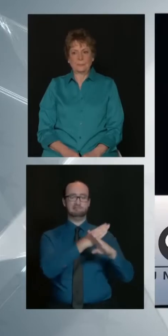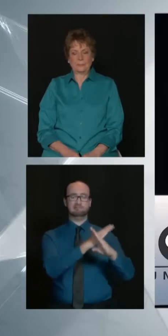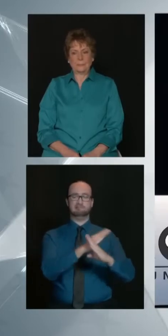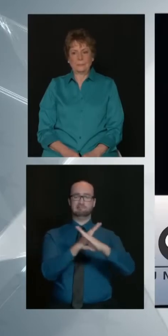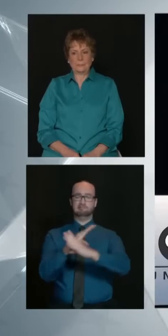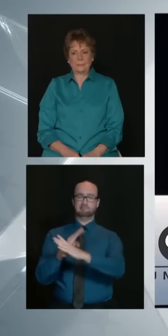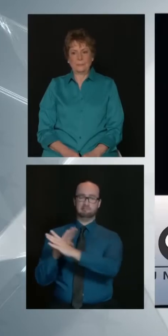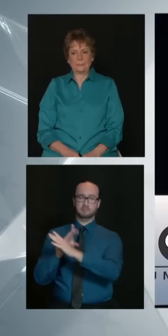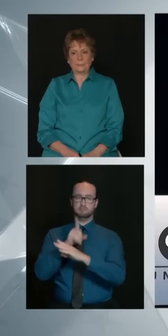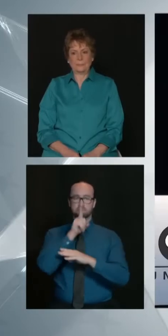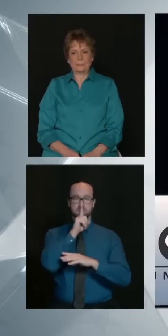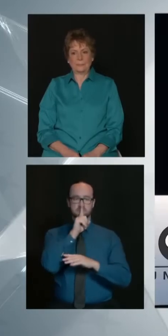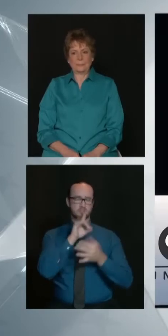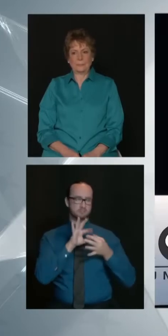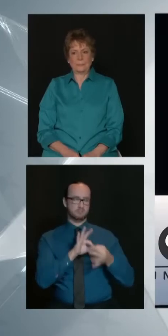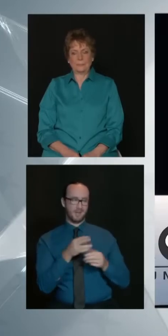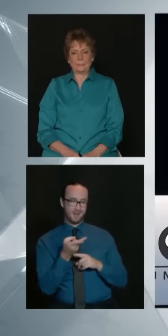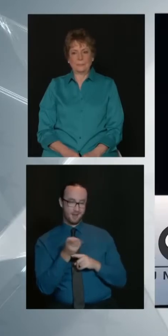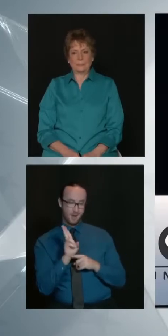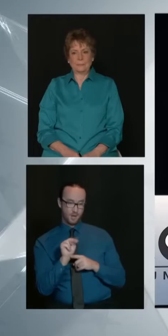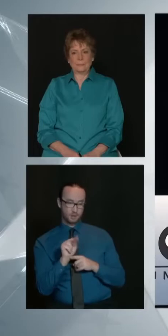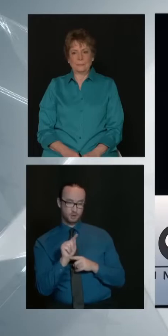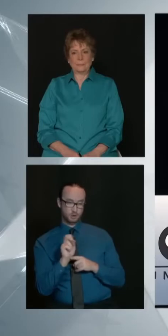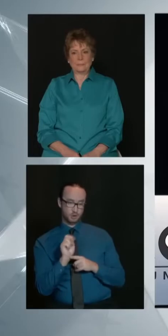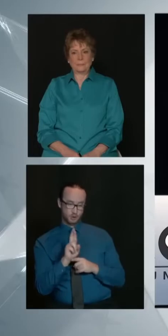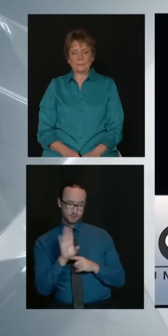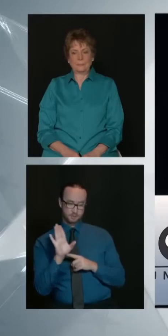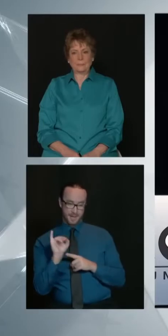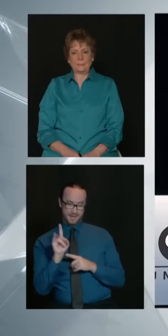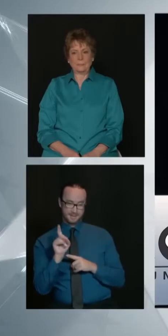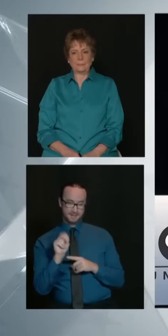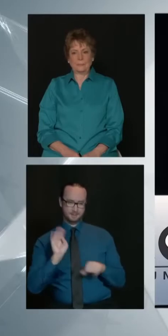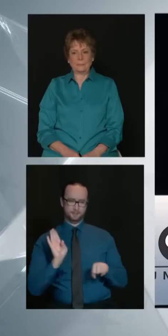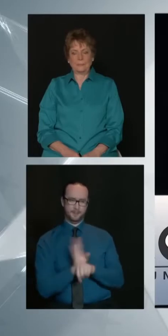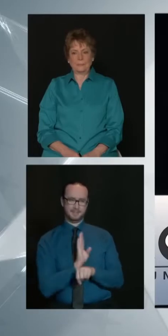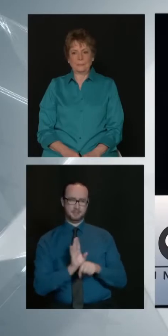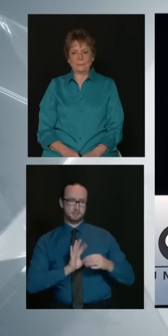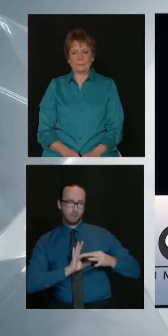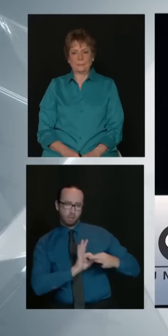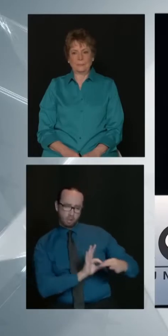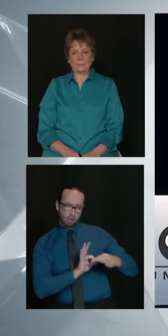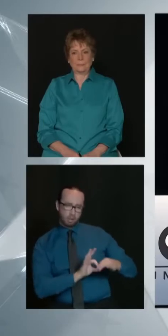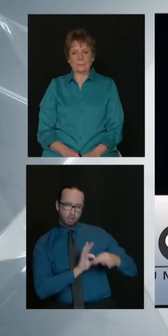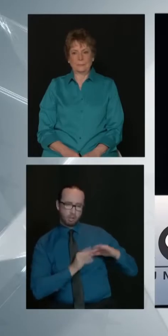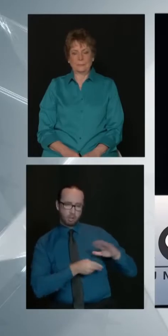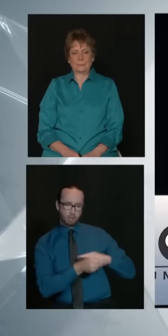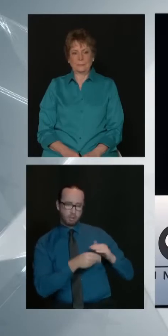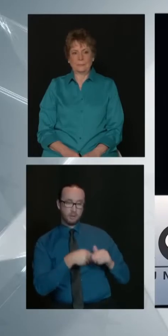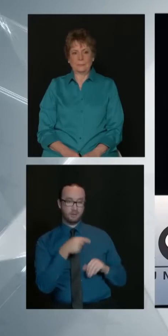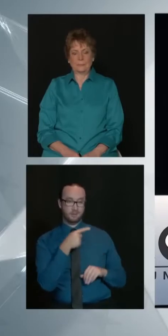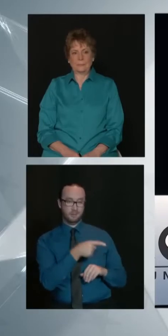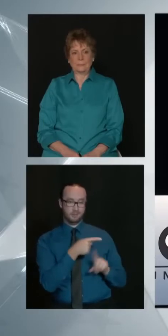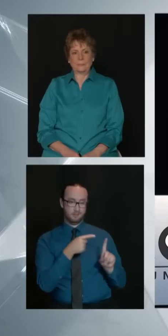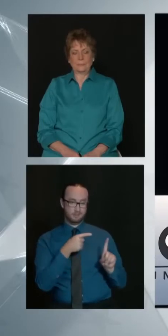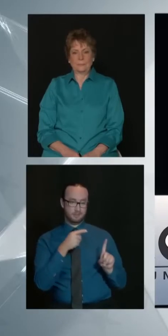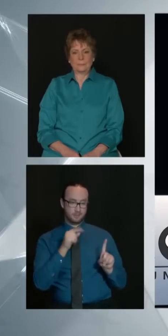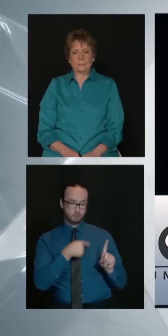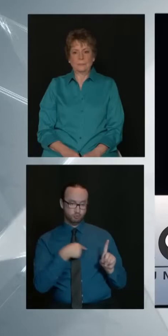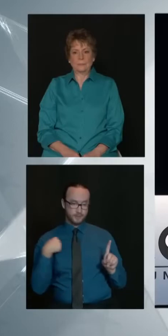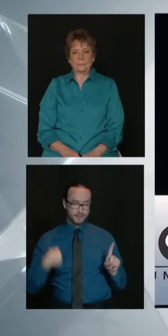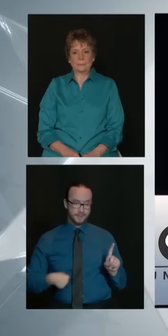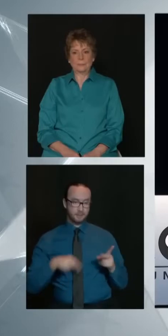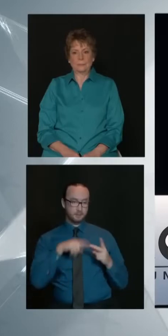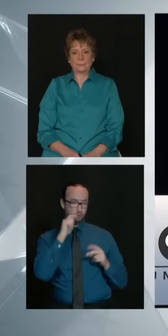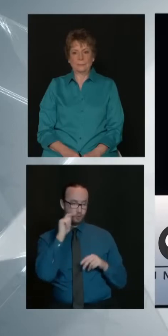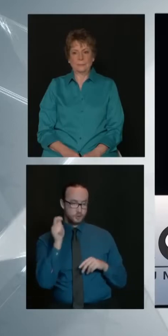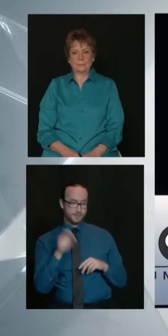Biden's crimes, corrupt business dealings, China, Ukraine. They implicated Joe Biden. But that was all pushed under the